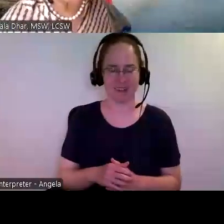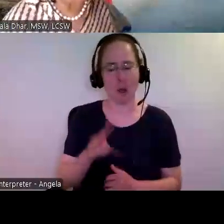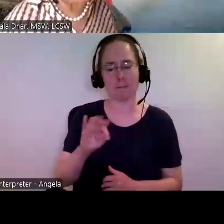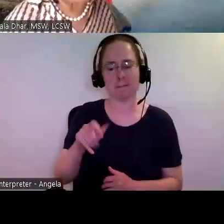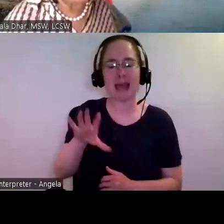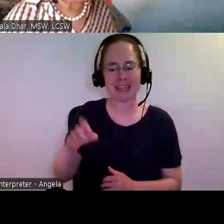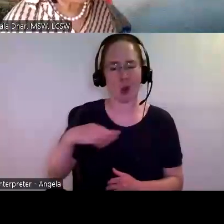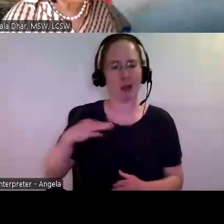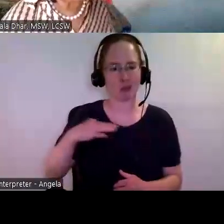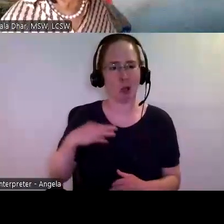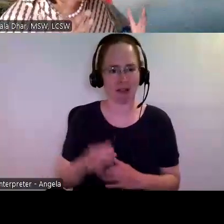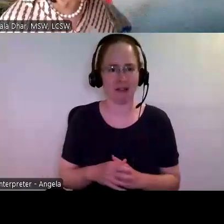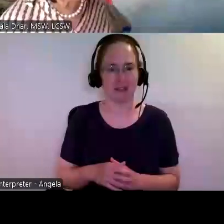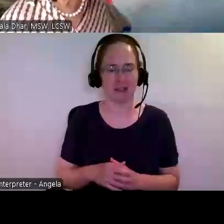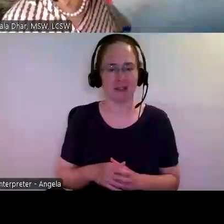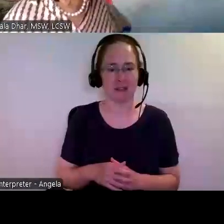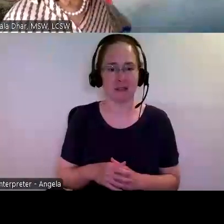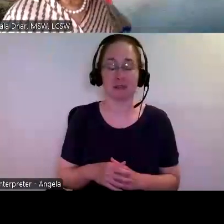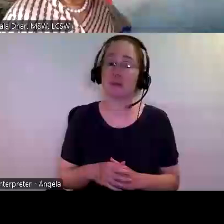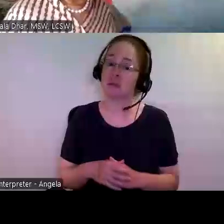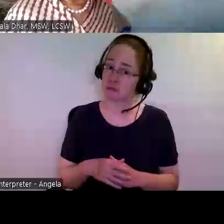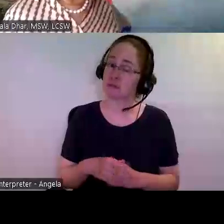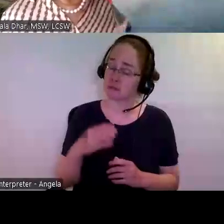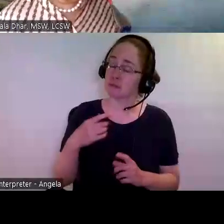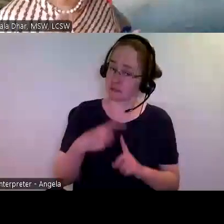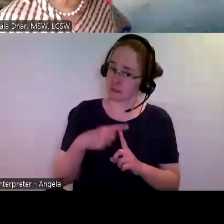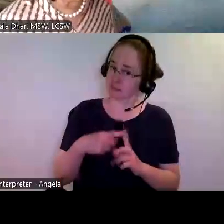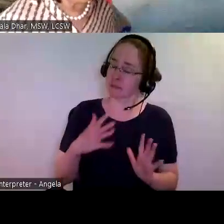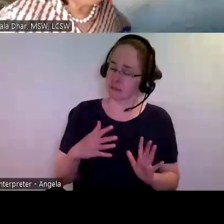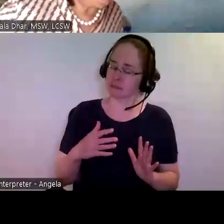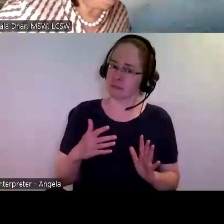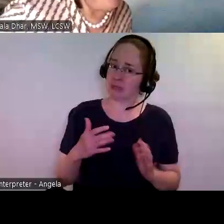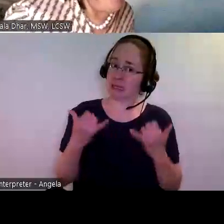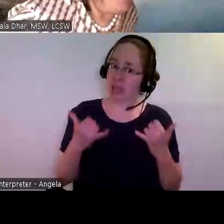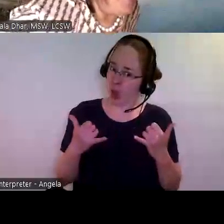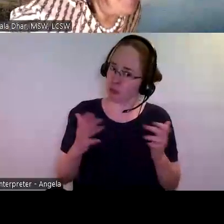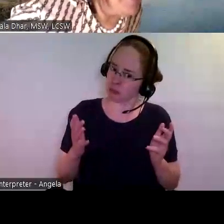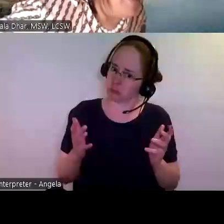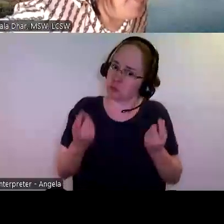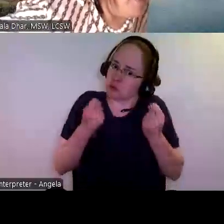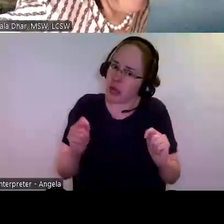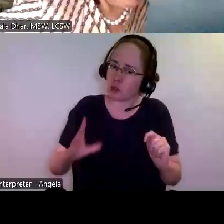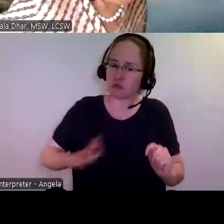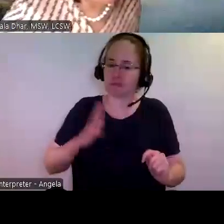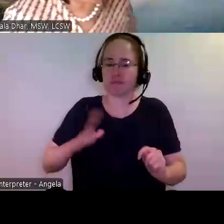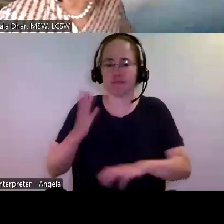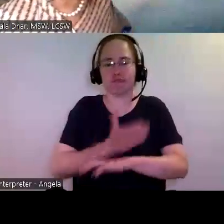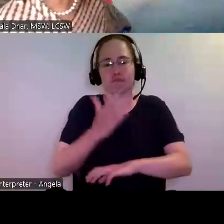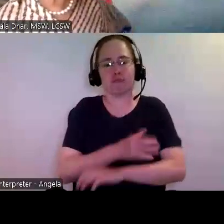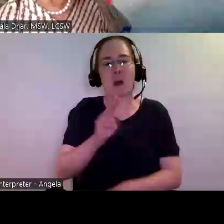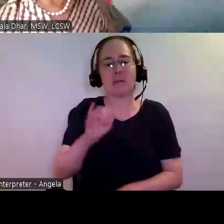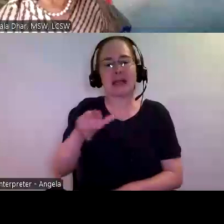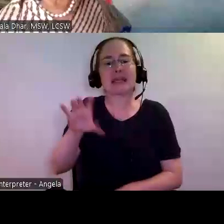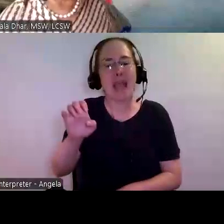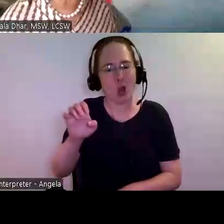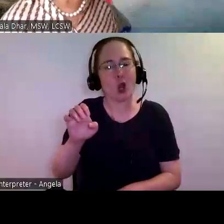Medicare eligible. And the good news is that there's this huge movement to modernize Medicare,